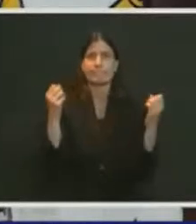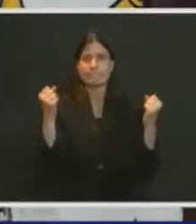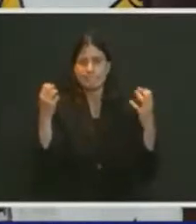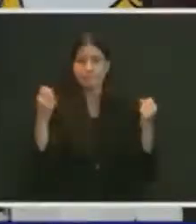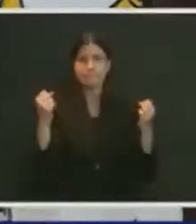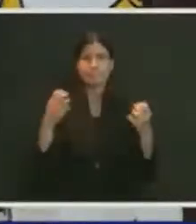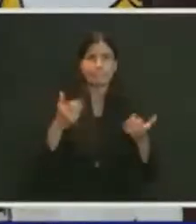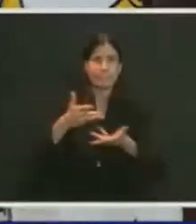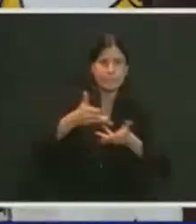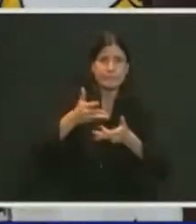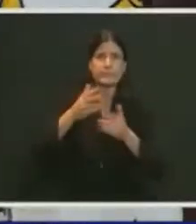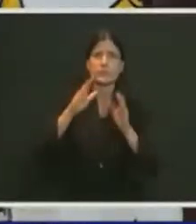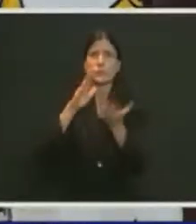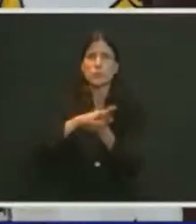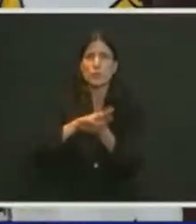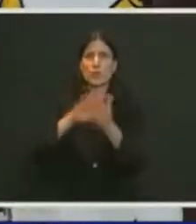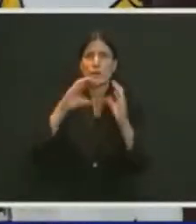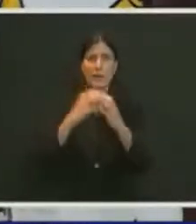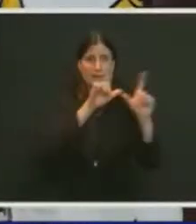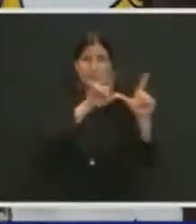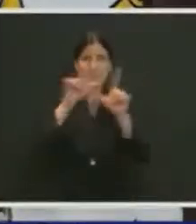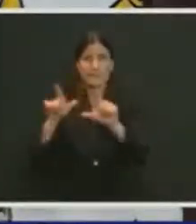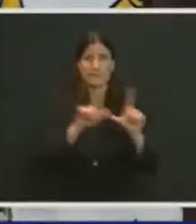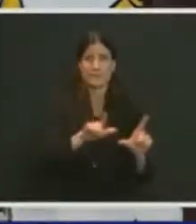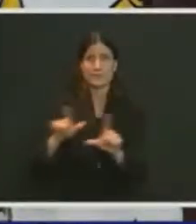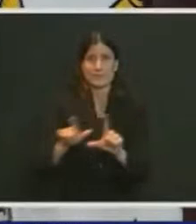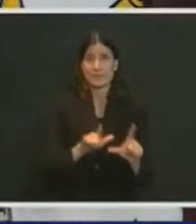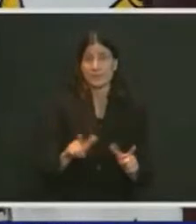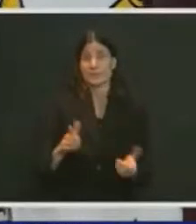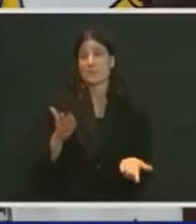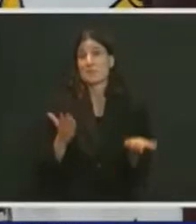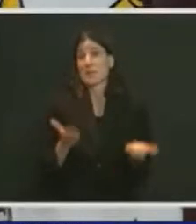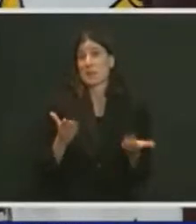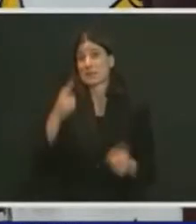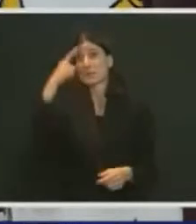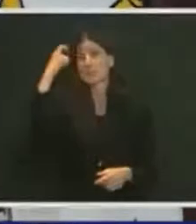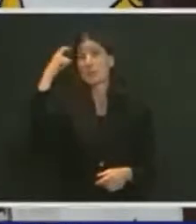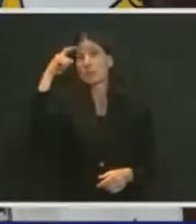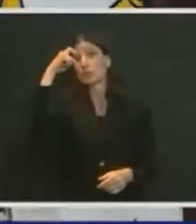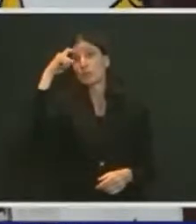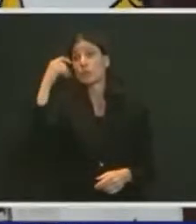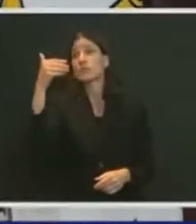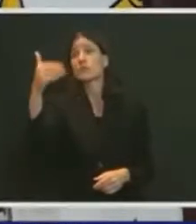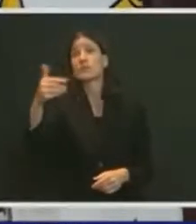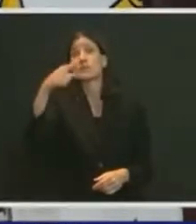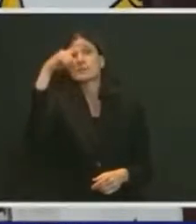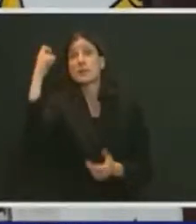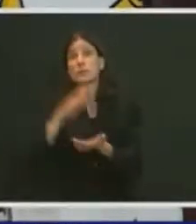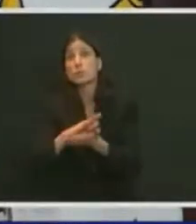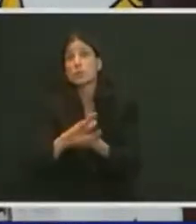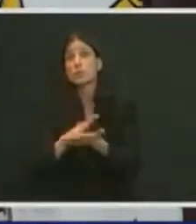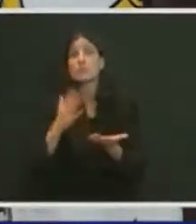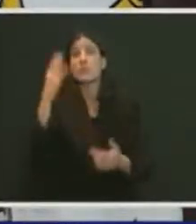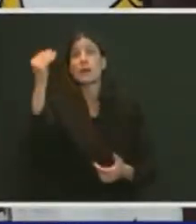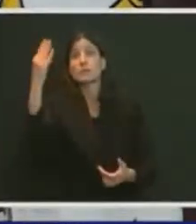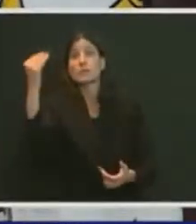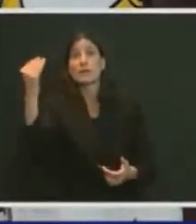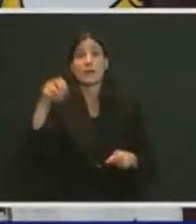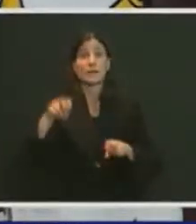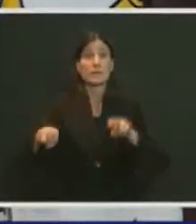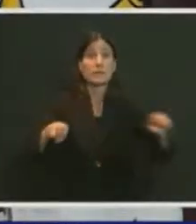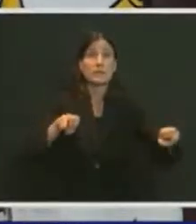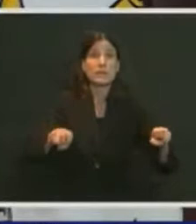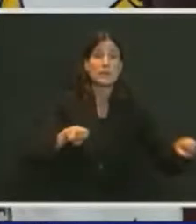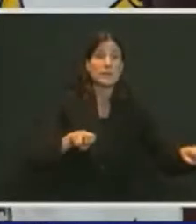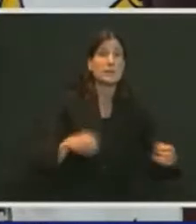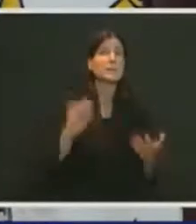follow-up that's available outside in small numbers. That could be possible. But, for the month of May, if you're doing